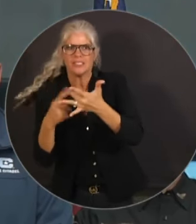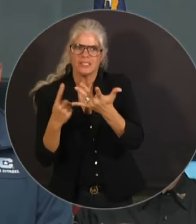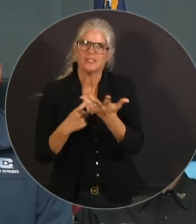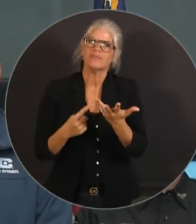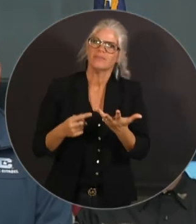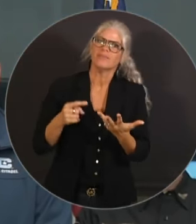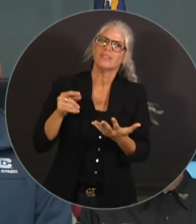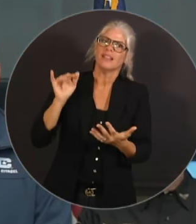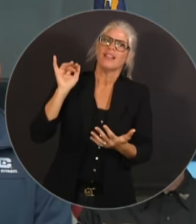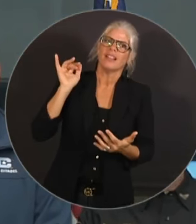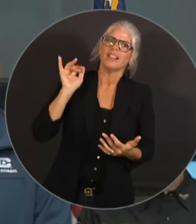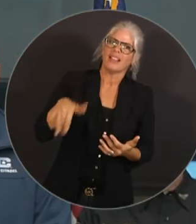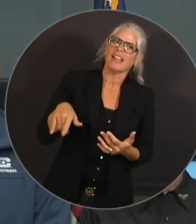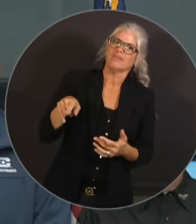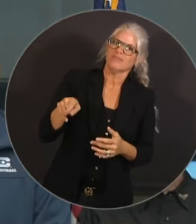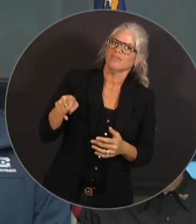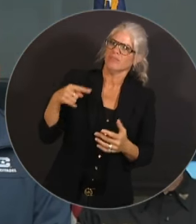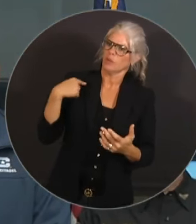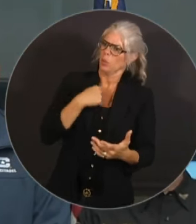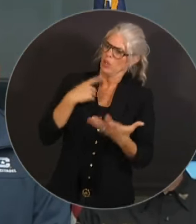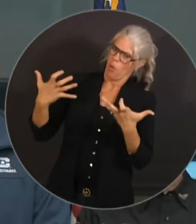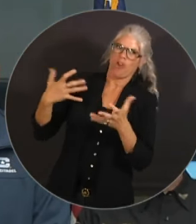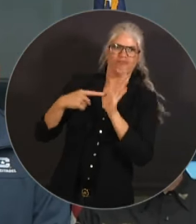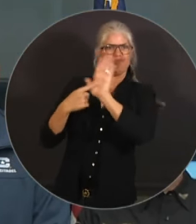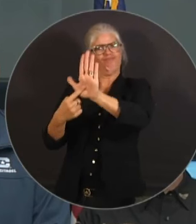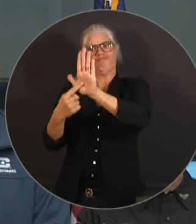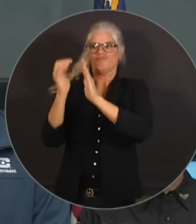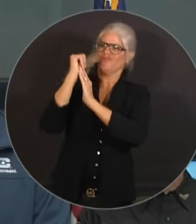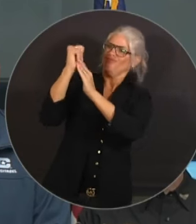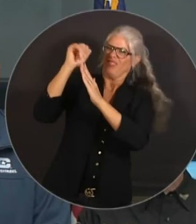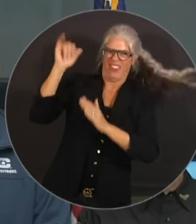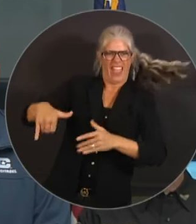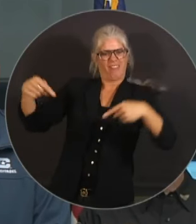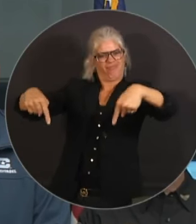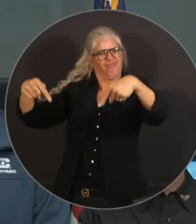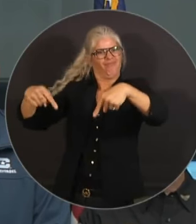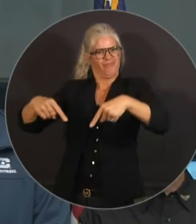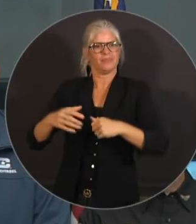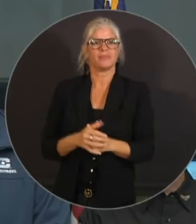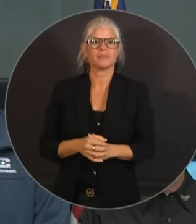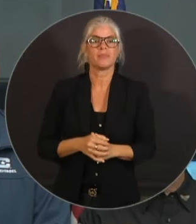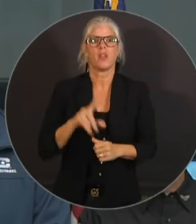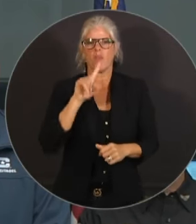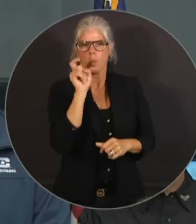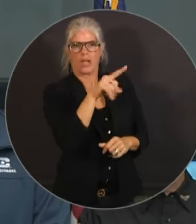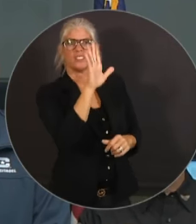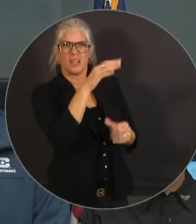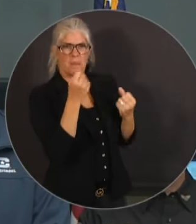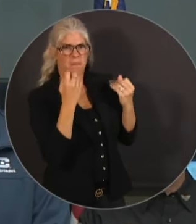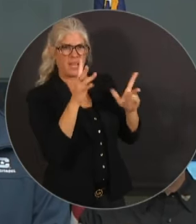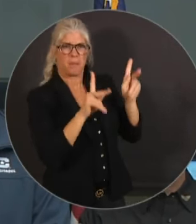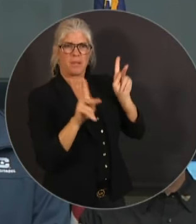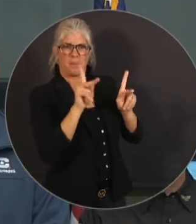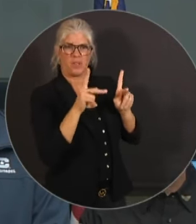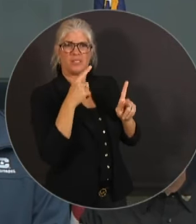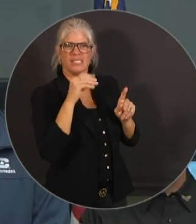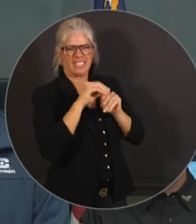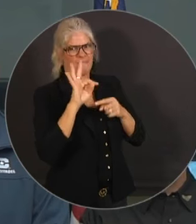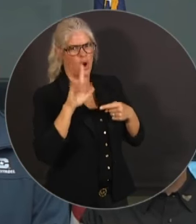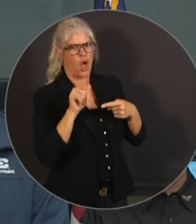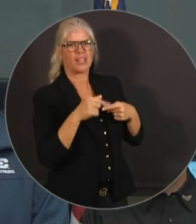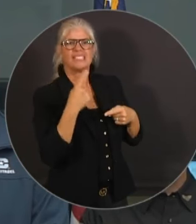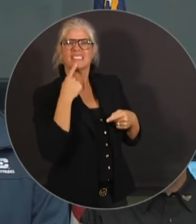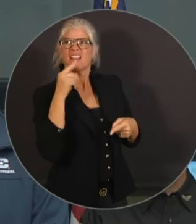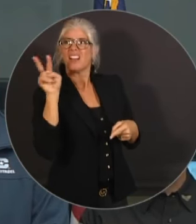in town on that. A lot of Florida natives I've spoken to have kind of seen this storm as kind of like a gut check. Usually these are the same